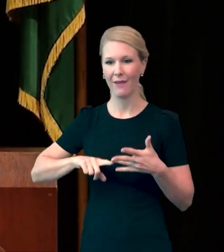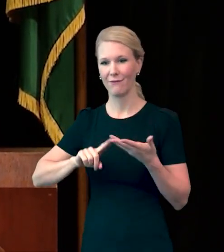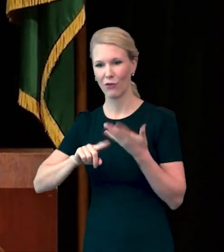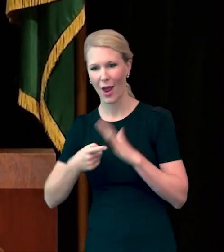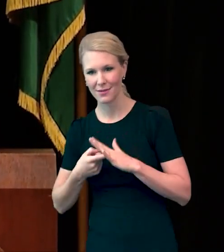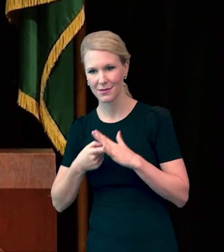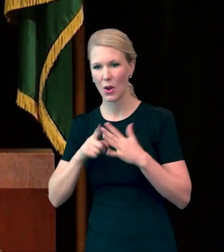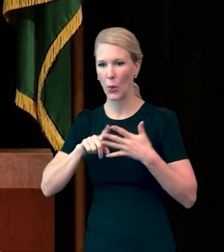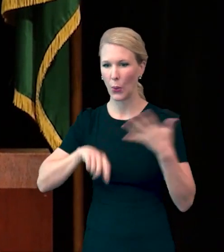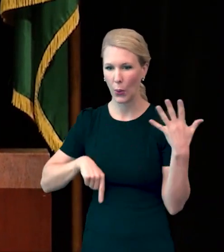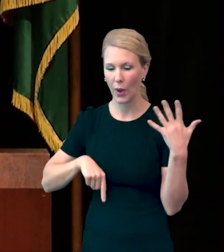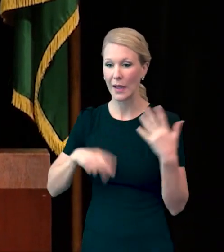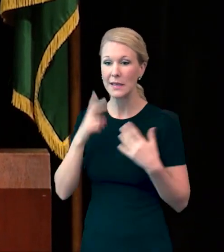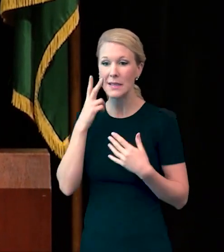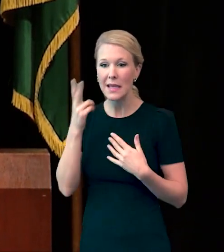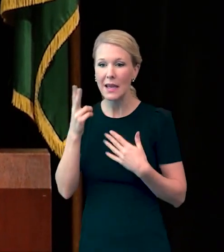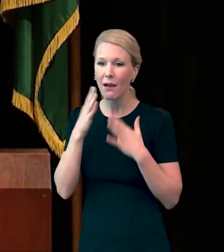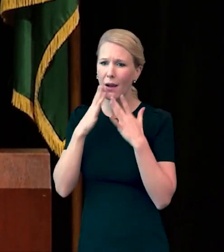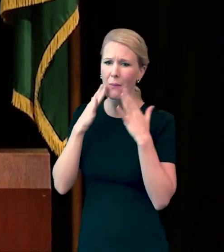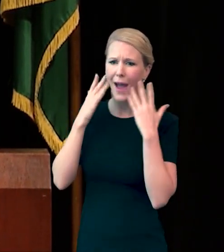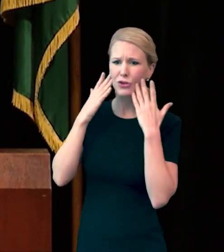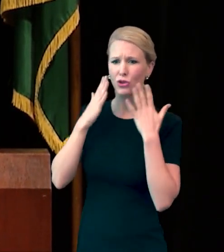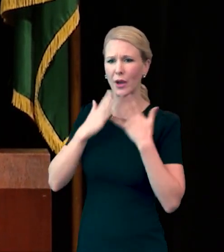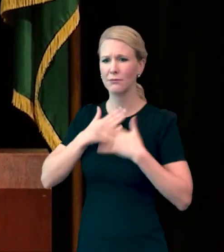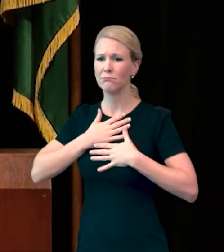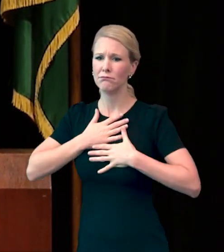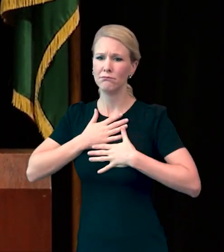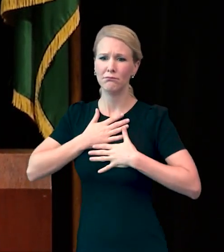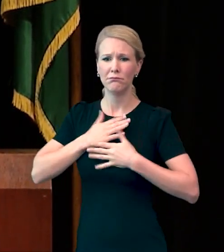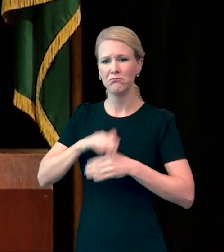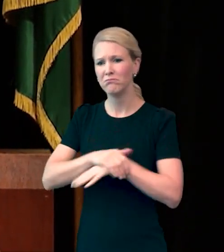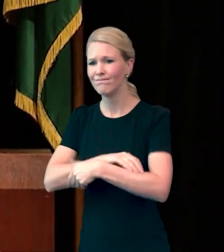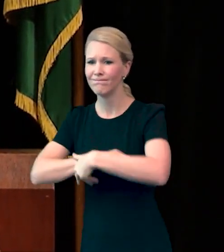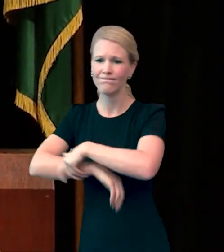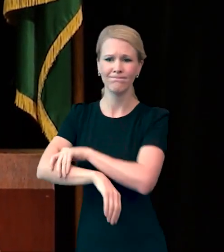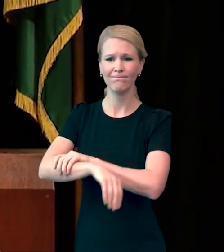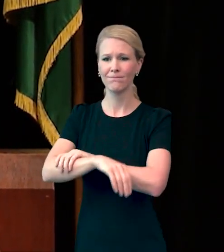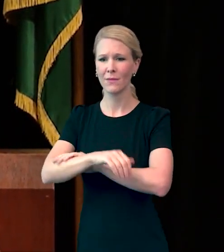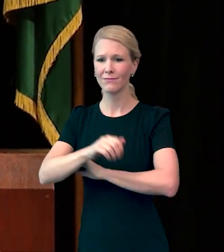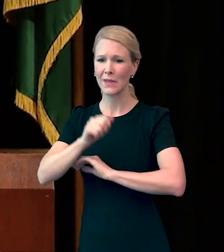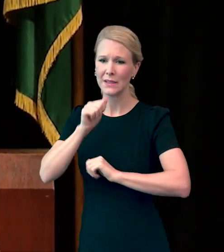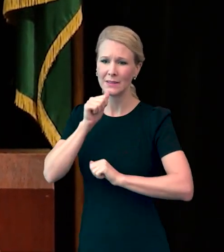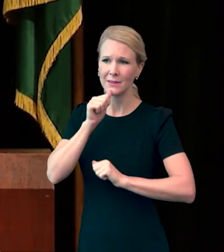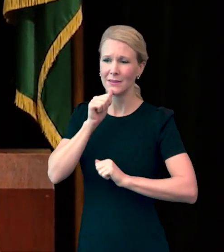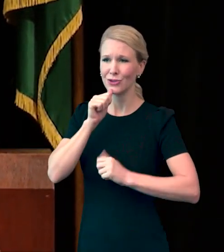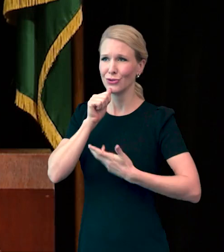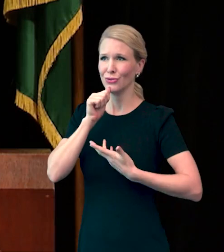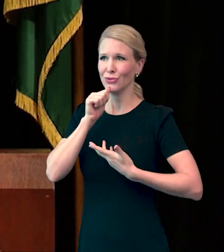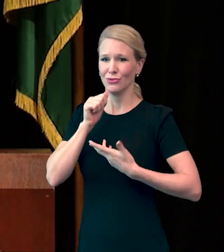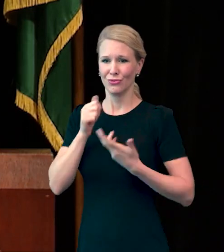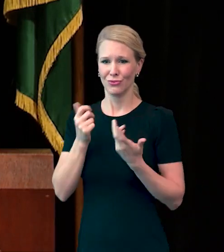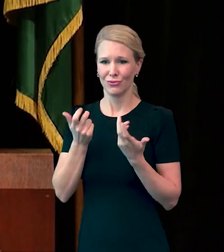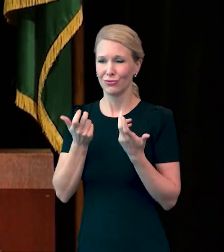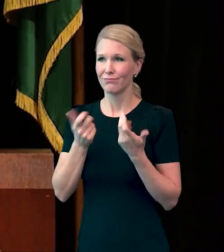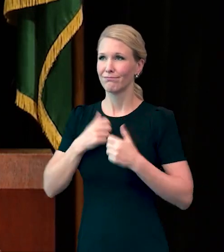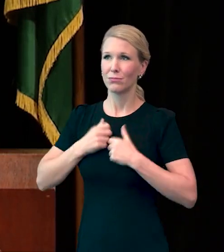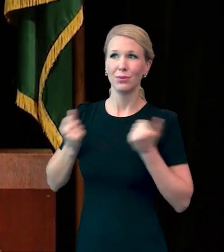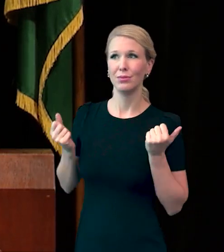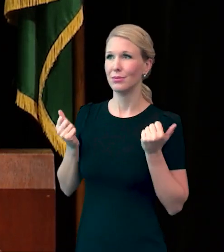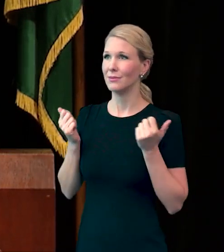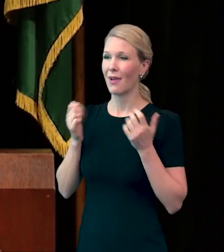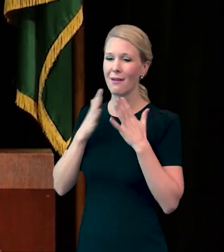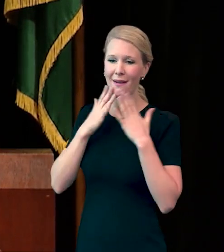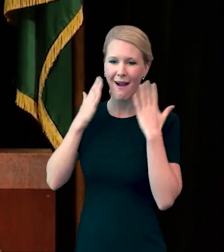by our friends. The examples of compassion, dedication, selflessness, patience, and kindness